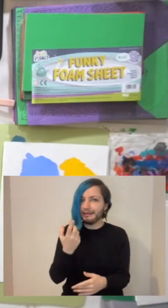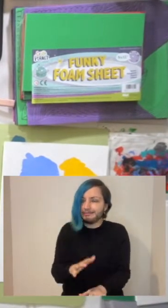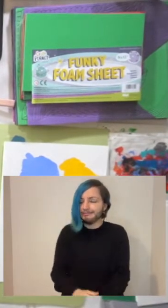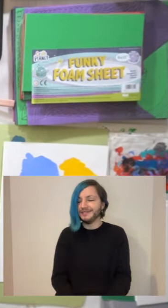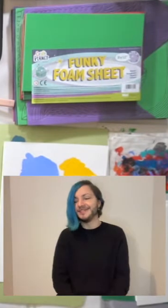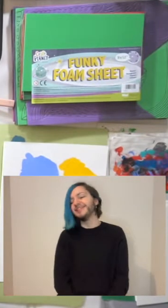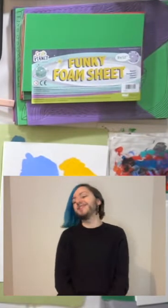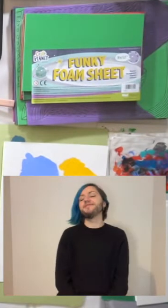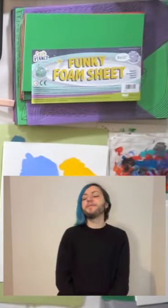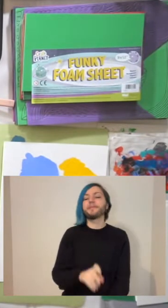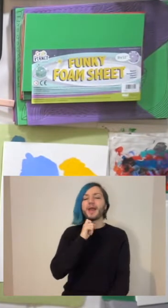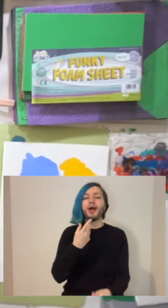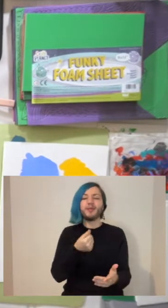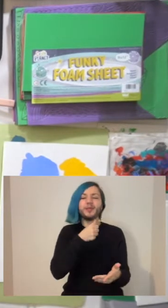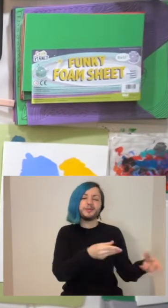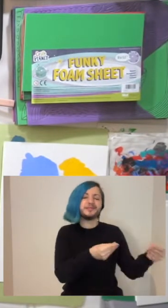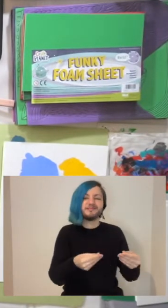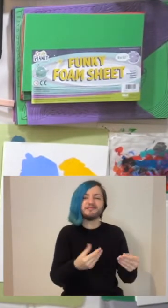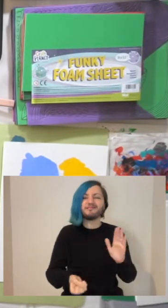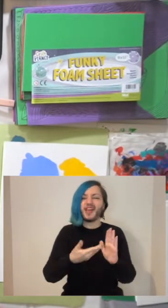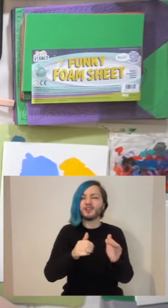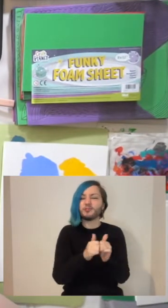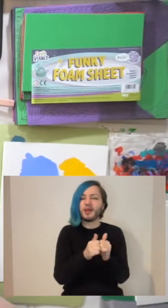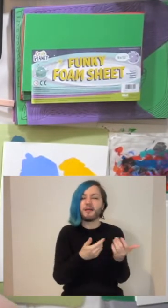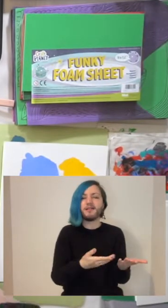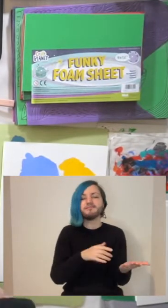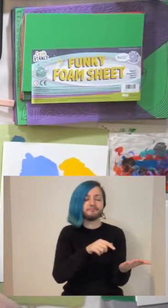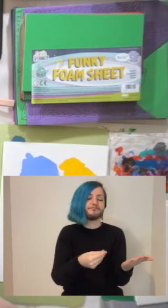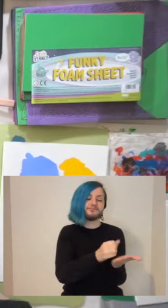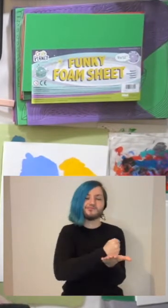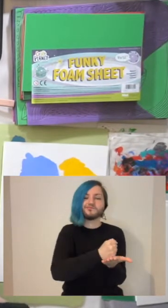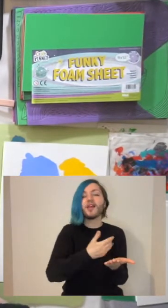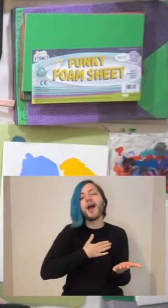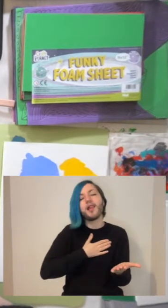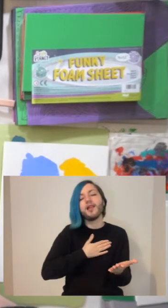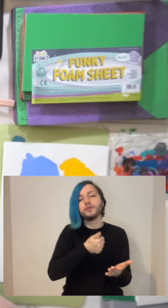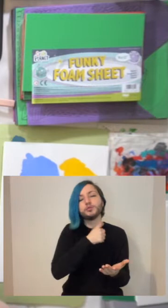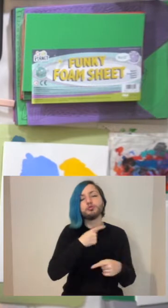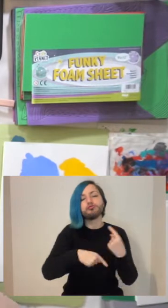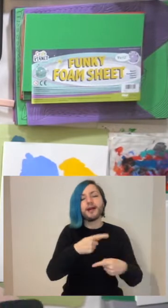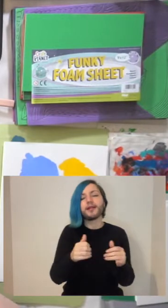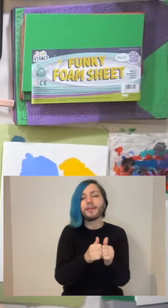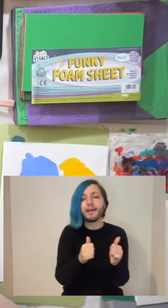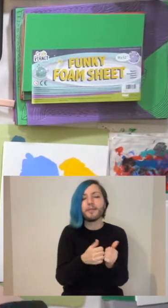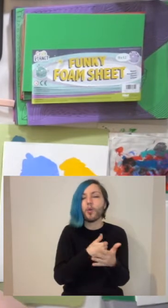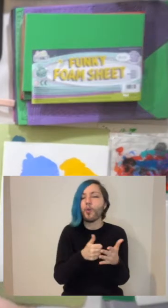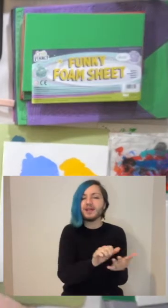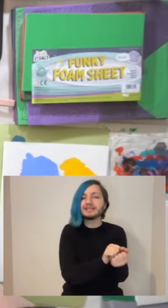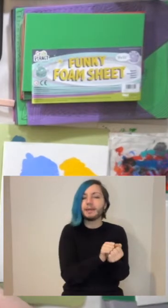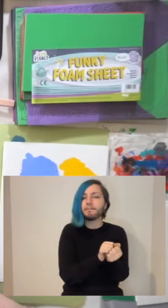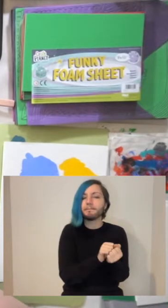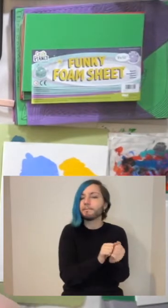clever. So I'm going to use this. I like to use recycled paper. I always save